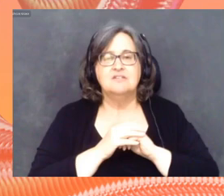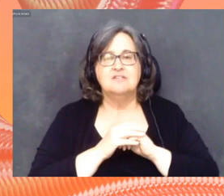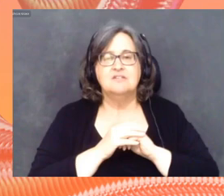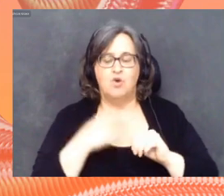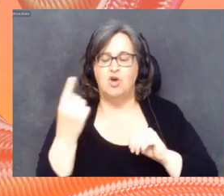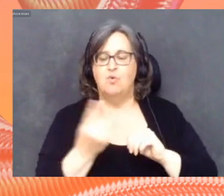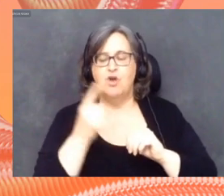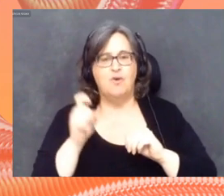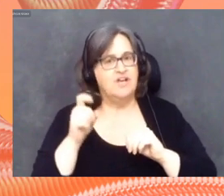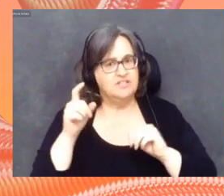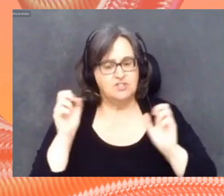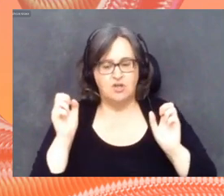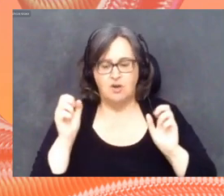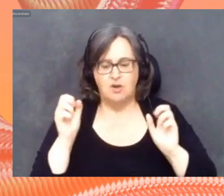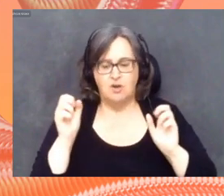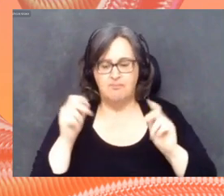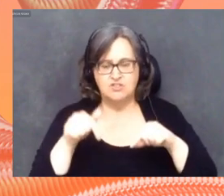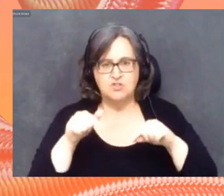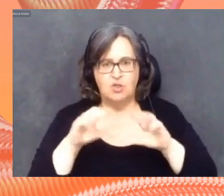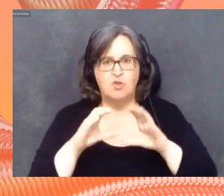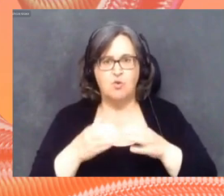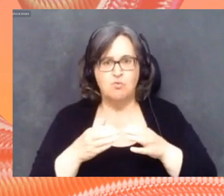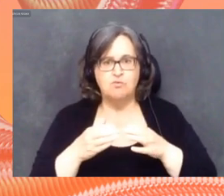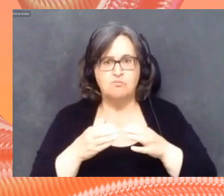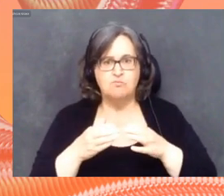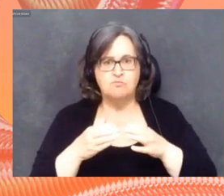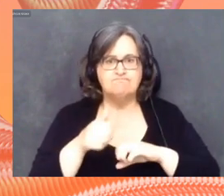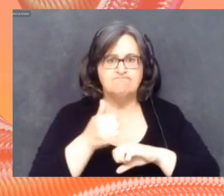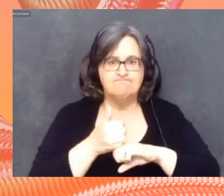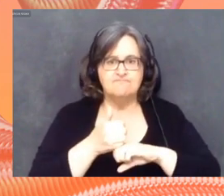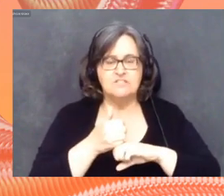come back to the thing. So